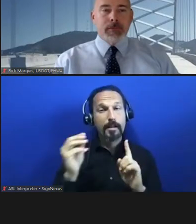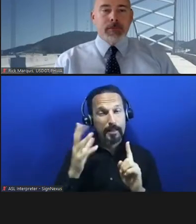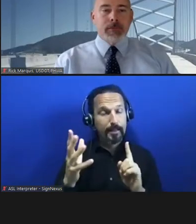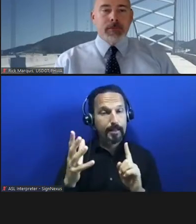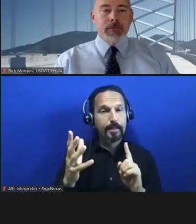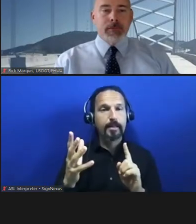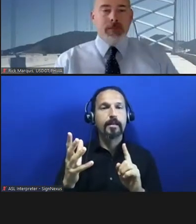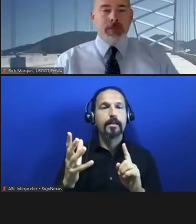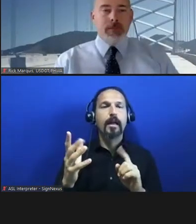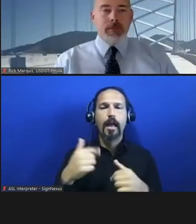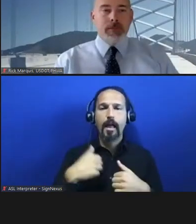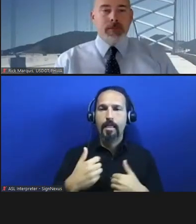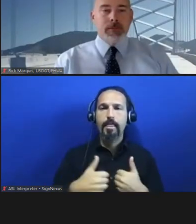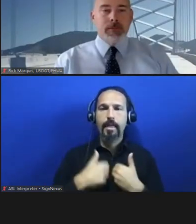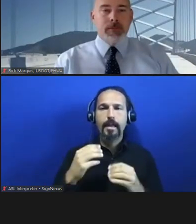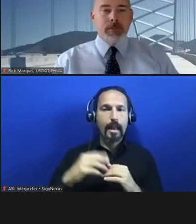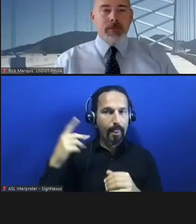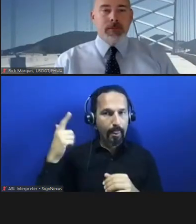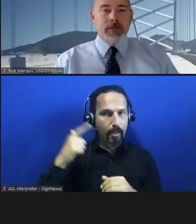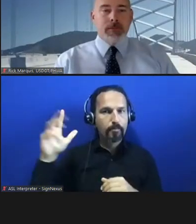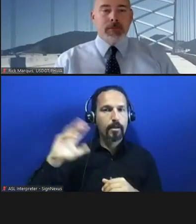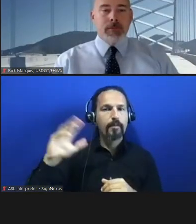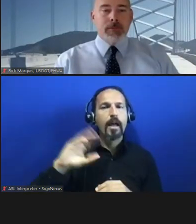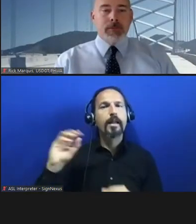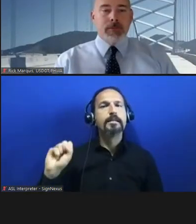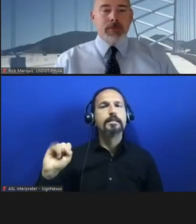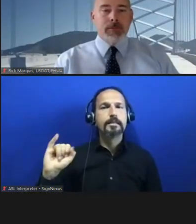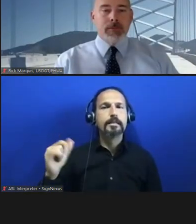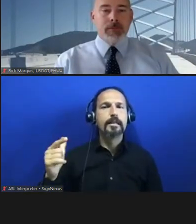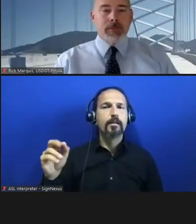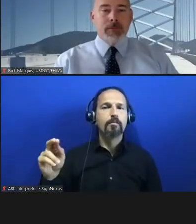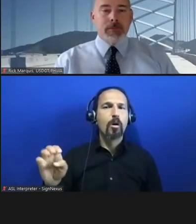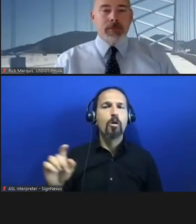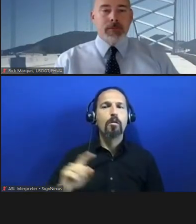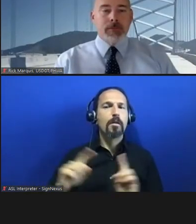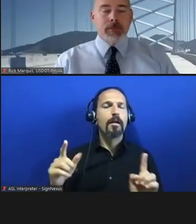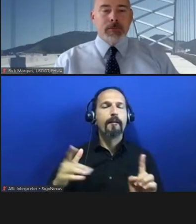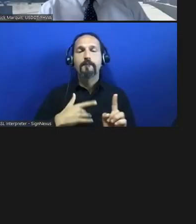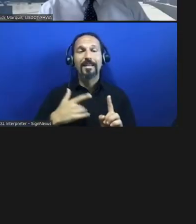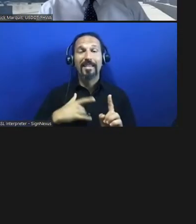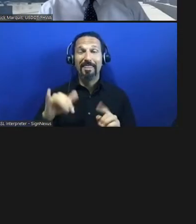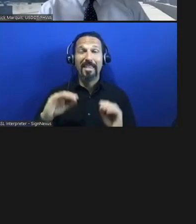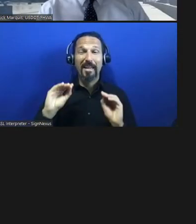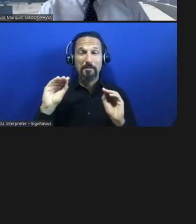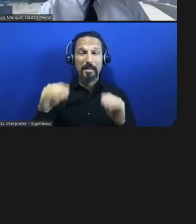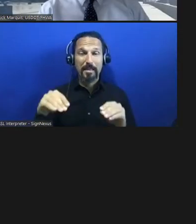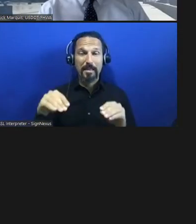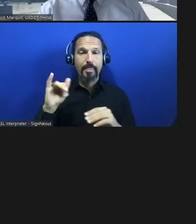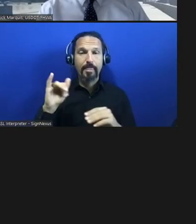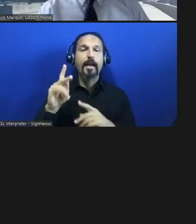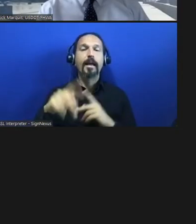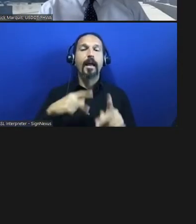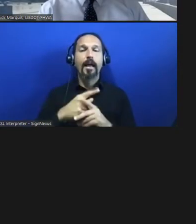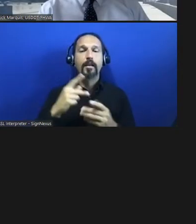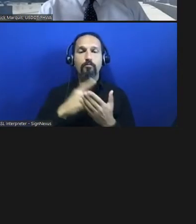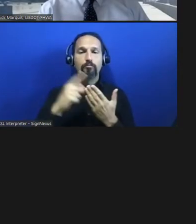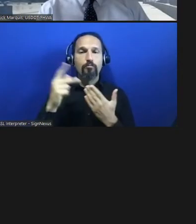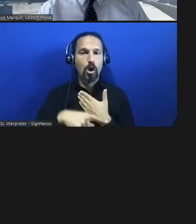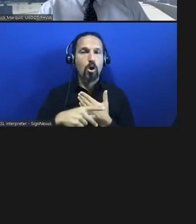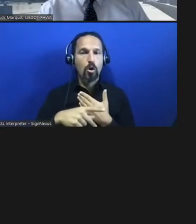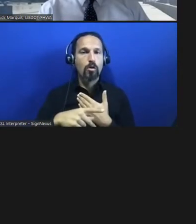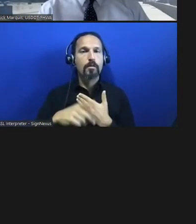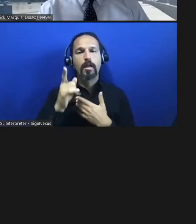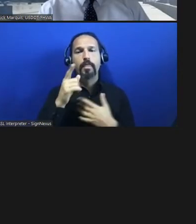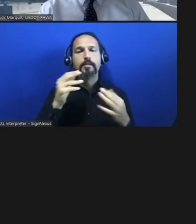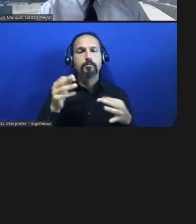uh having lived in London and Singapore however I don't believe that the implementation of this program as